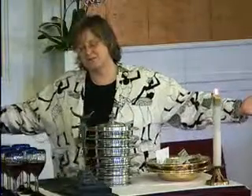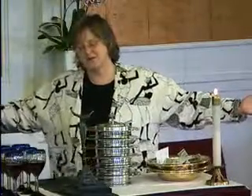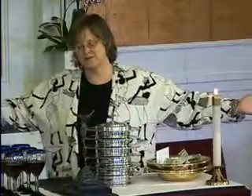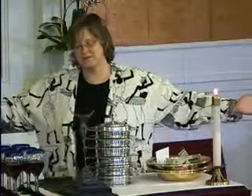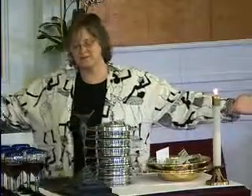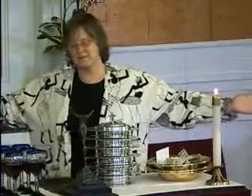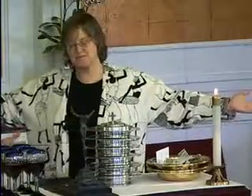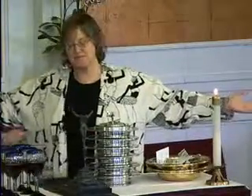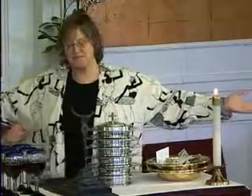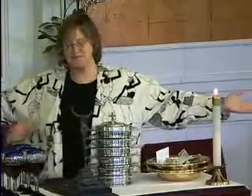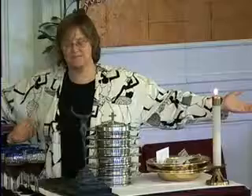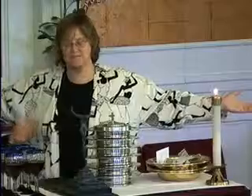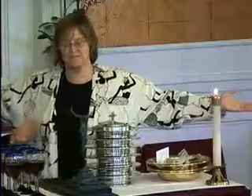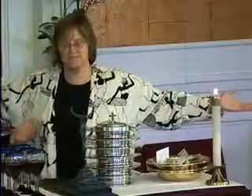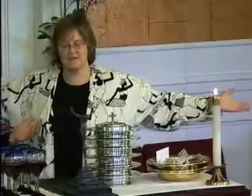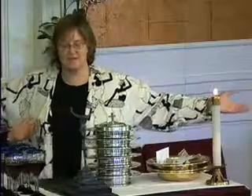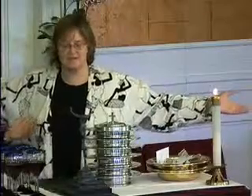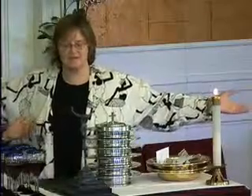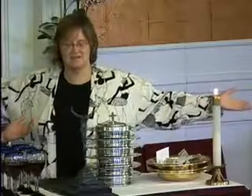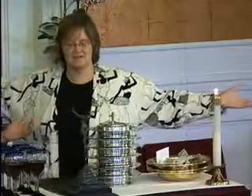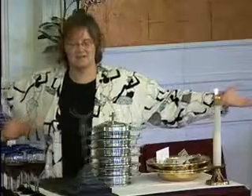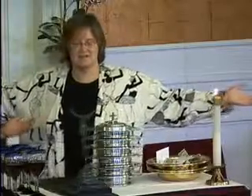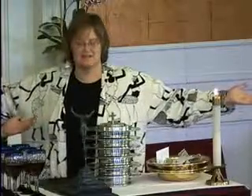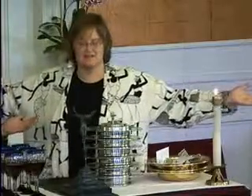one with the other.